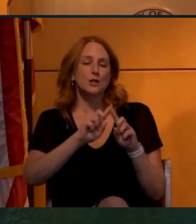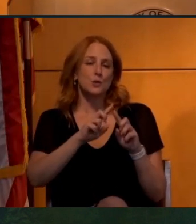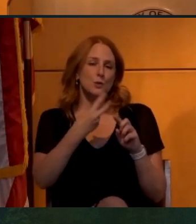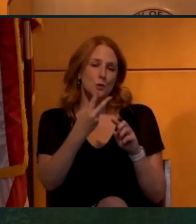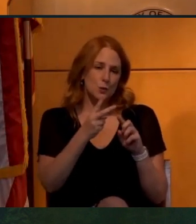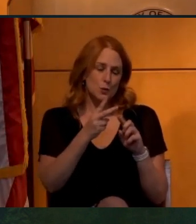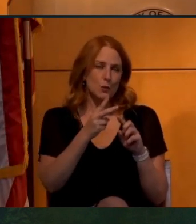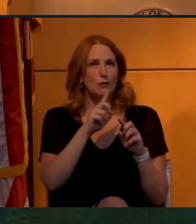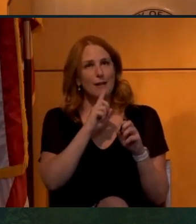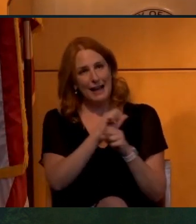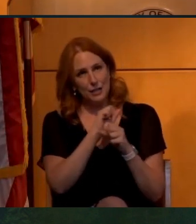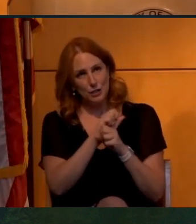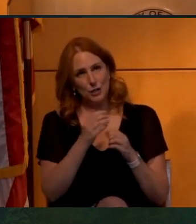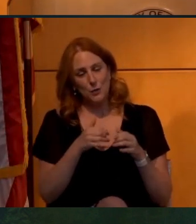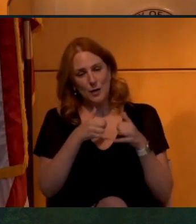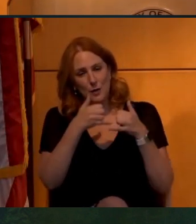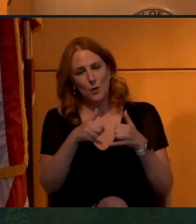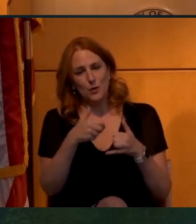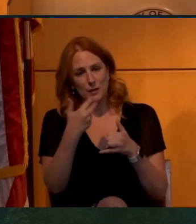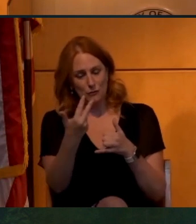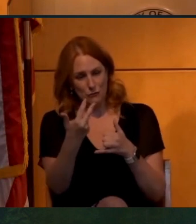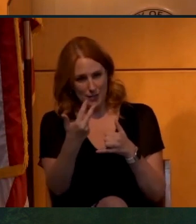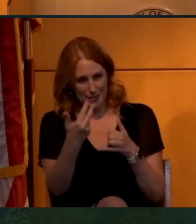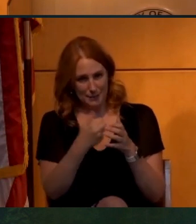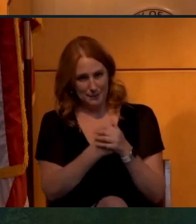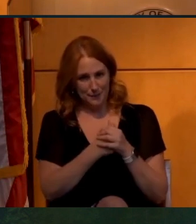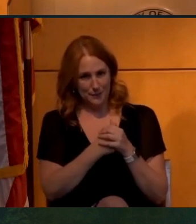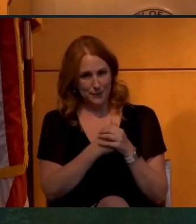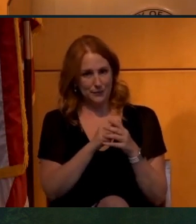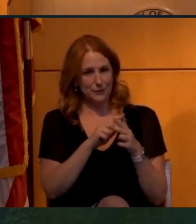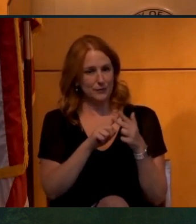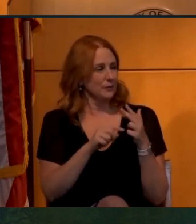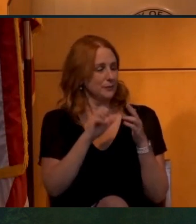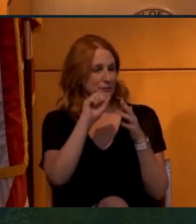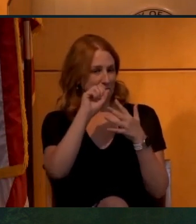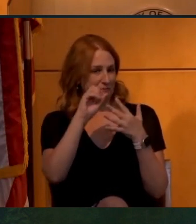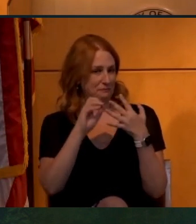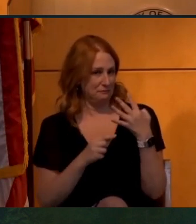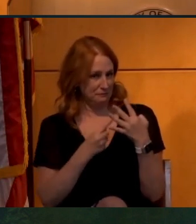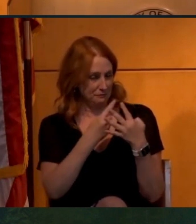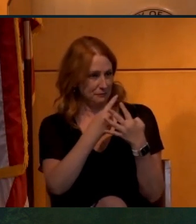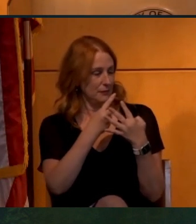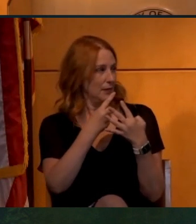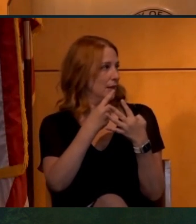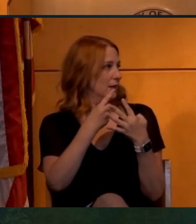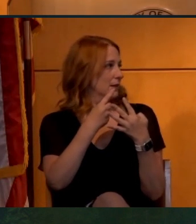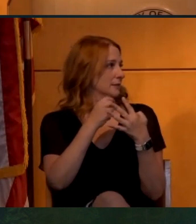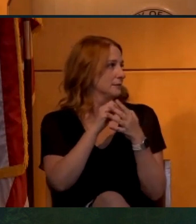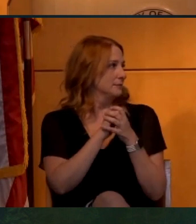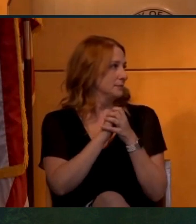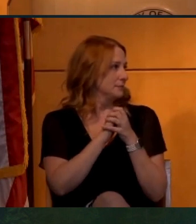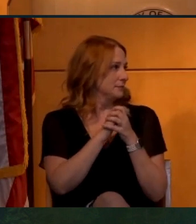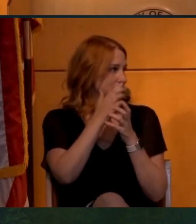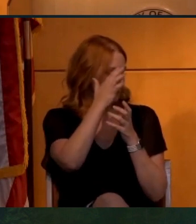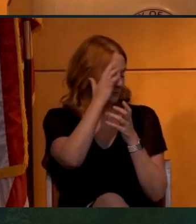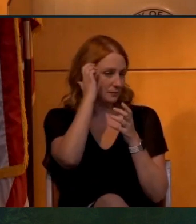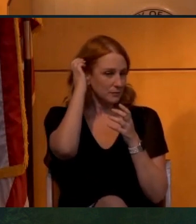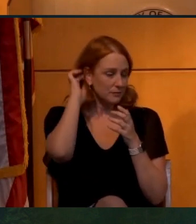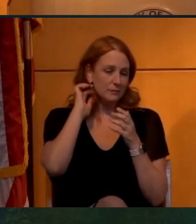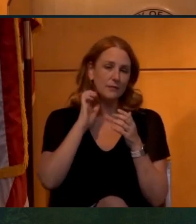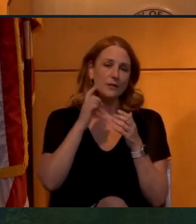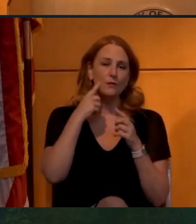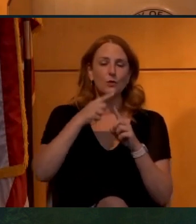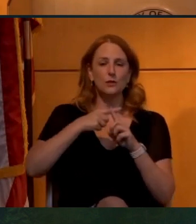actually awarded 3 in this one. Farside Seismic Suite, led by Dr. Mark Panning at JPL, as well as the Lunar Interior Temperature